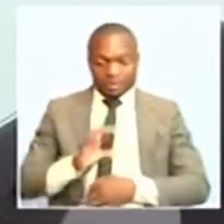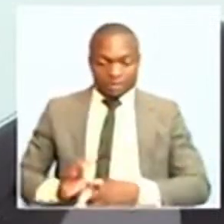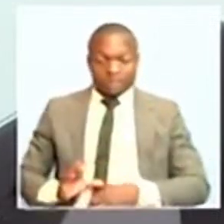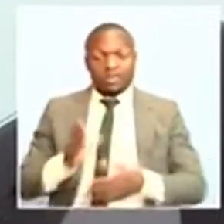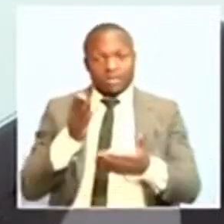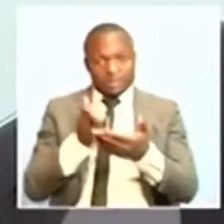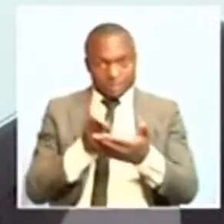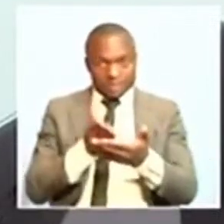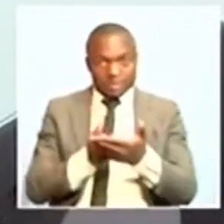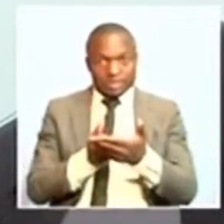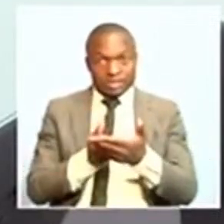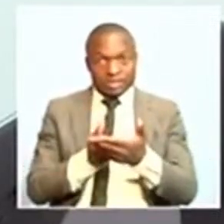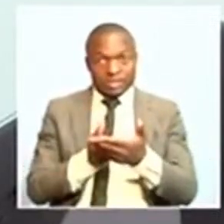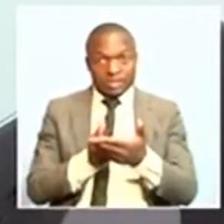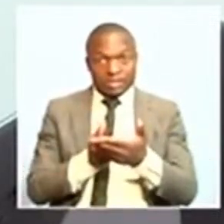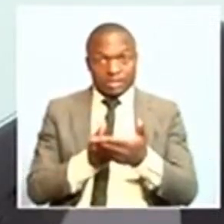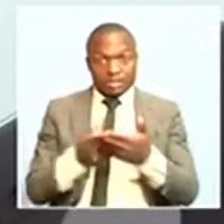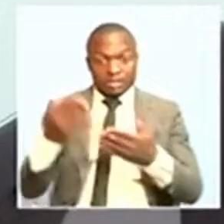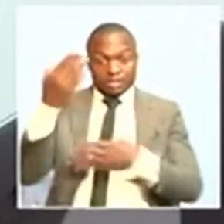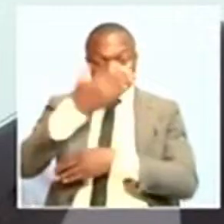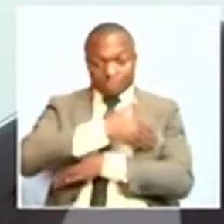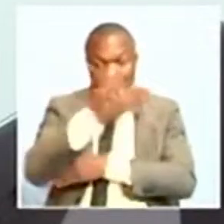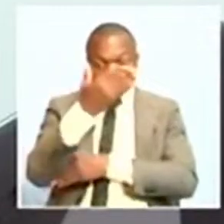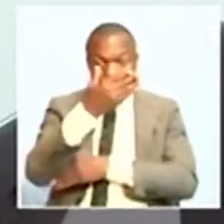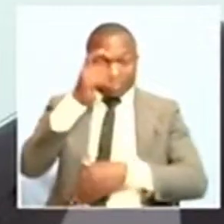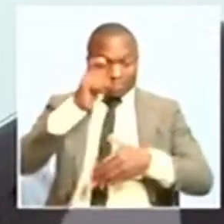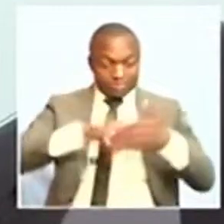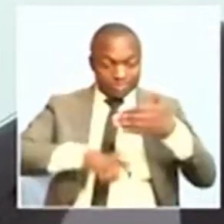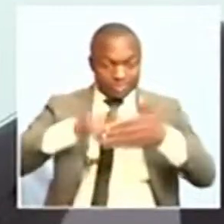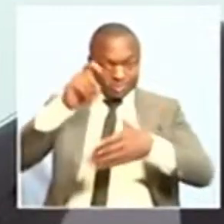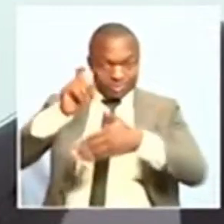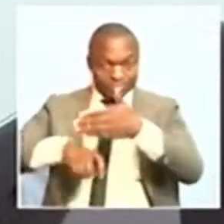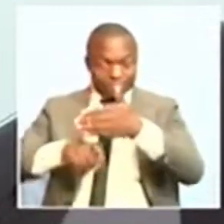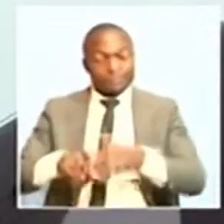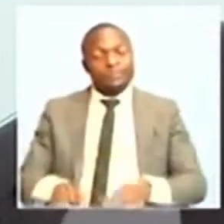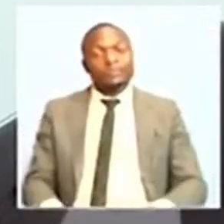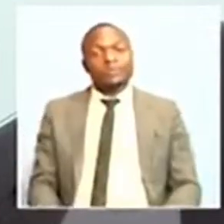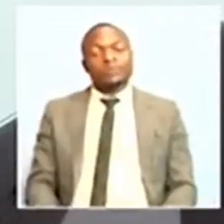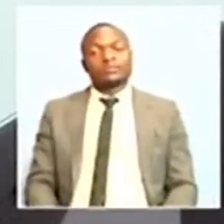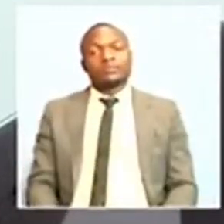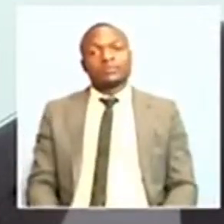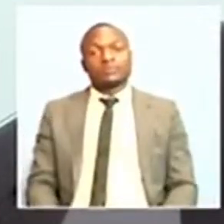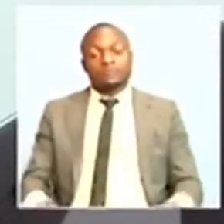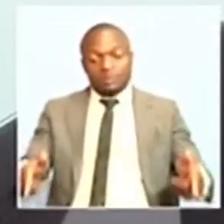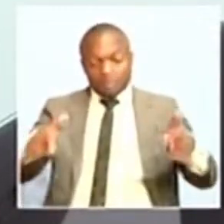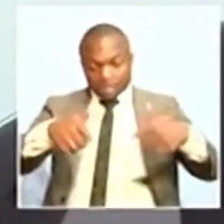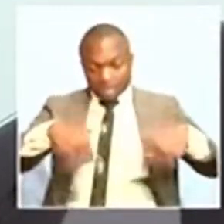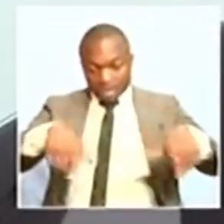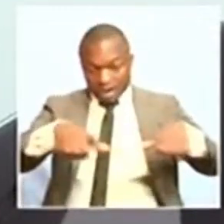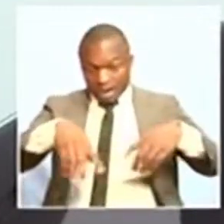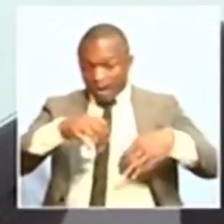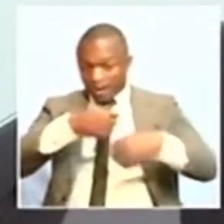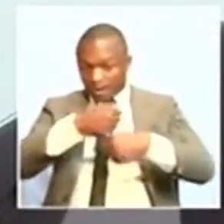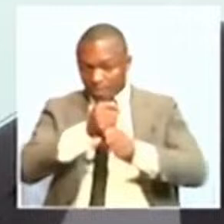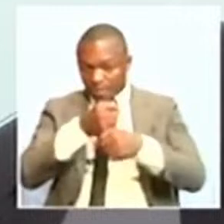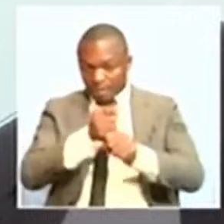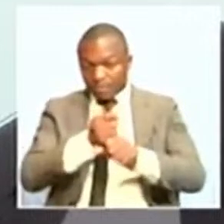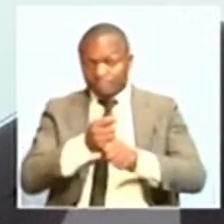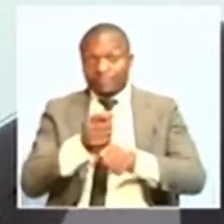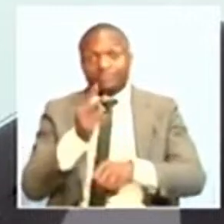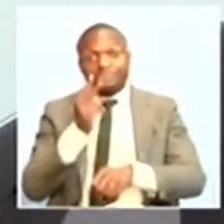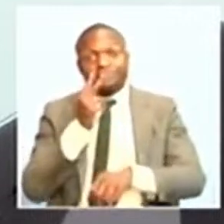excise duty rate that is applicable on locally produced